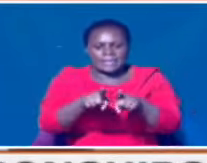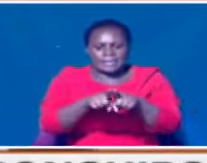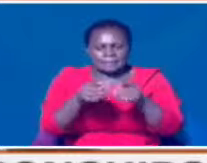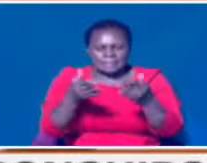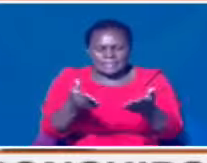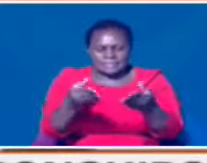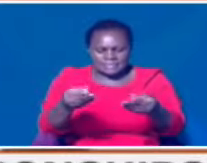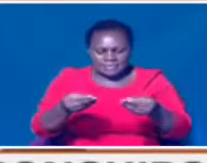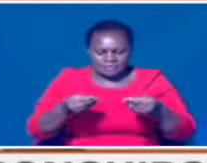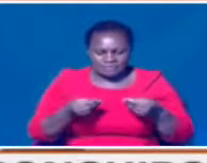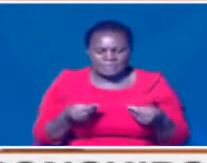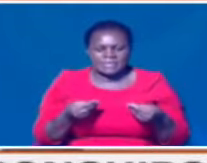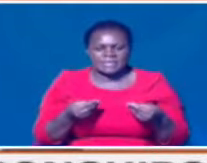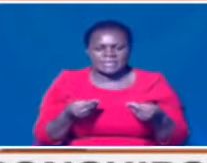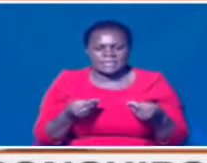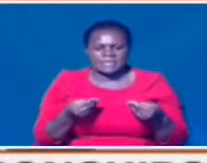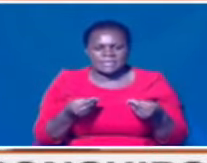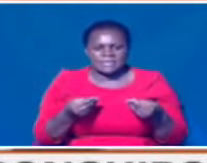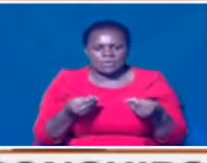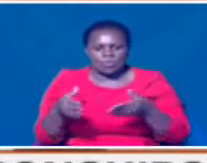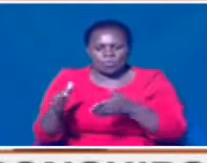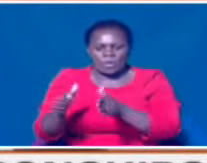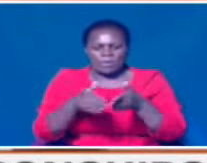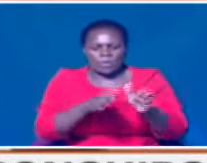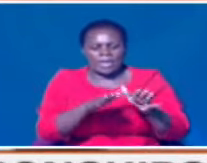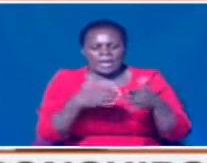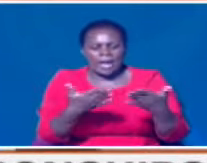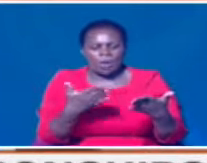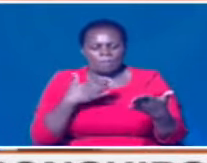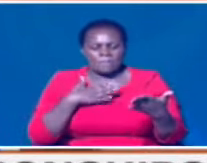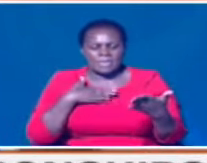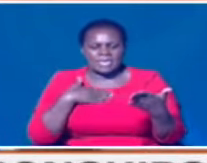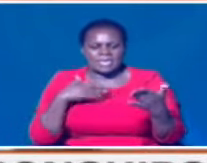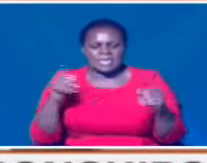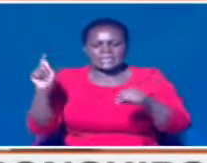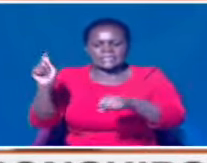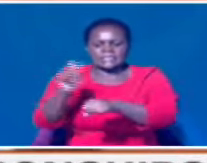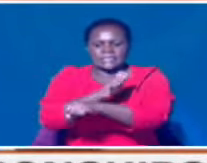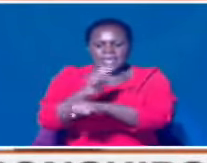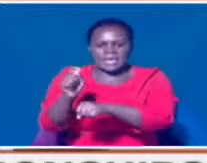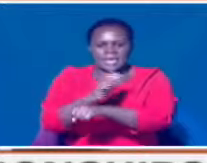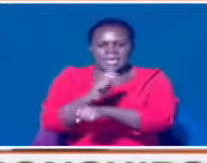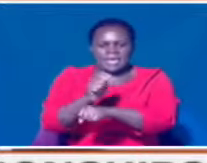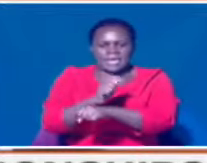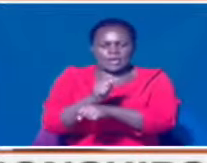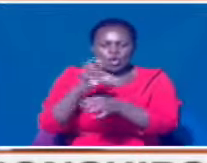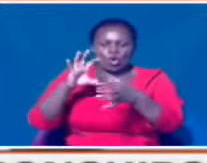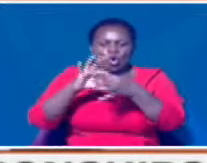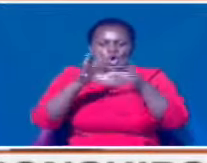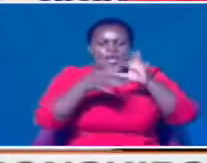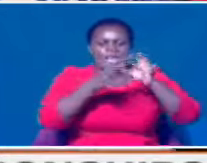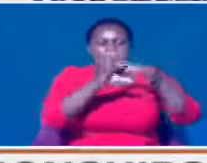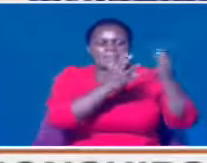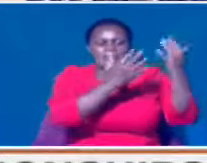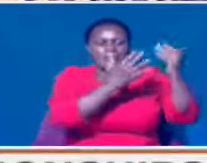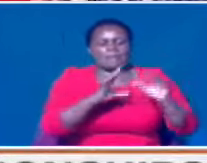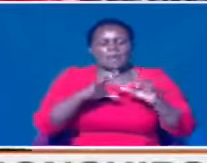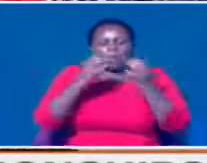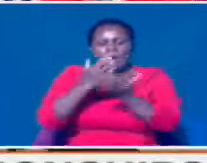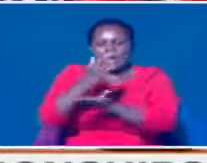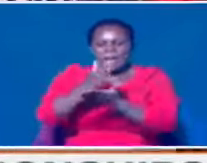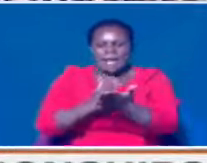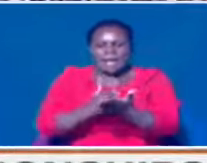hii itanipea direction kwa maandalizi makuu ya olimpiki ambayo inakuja. World